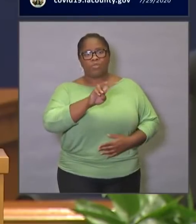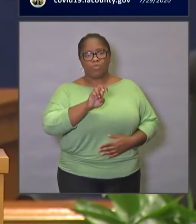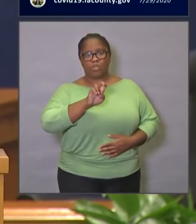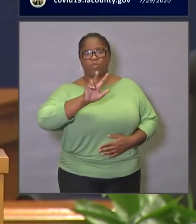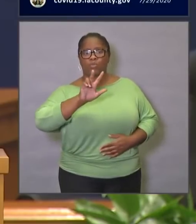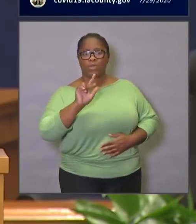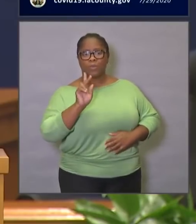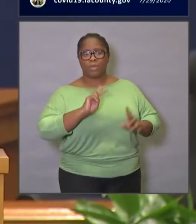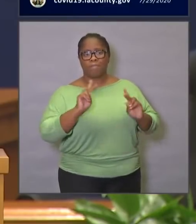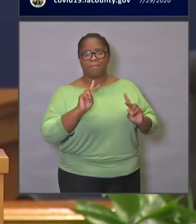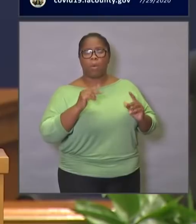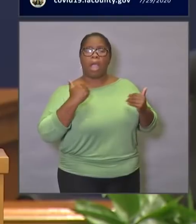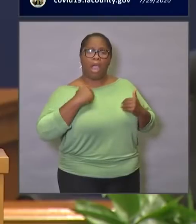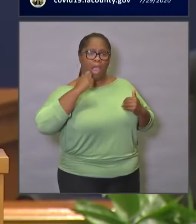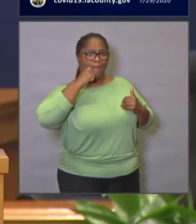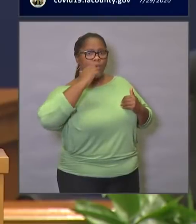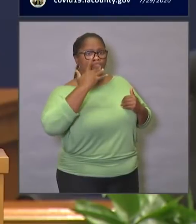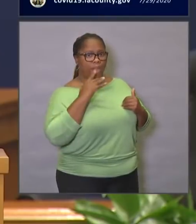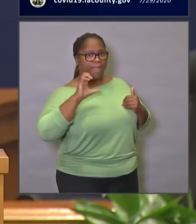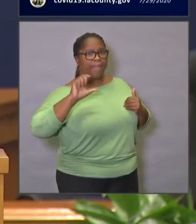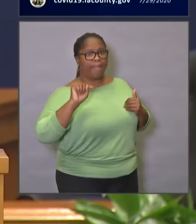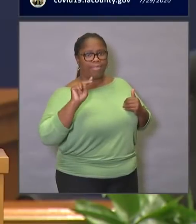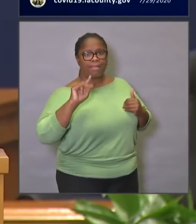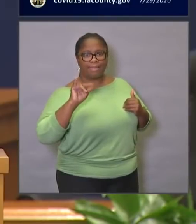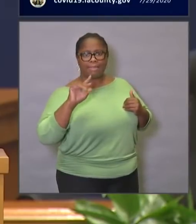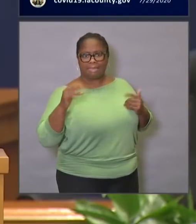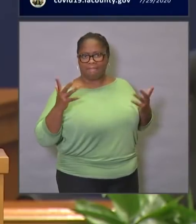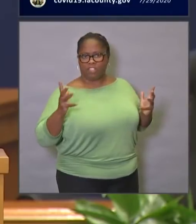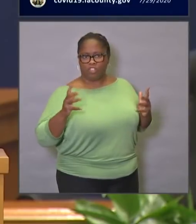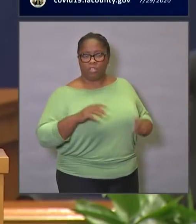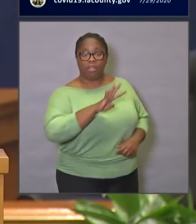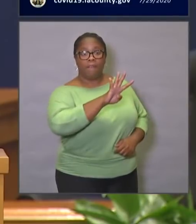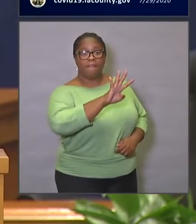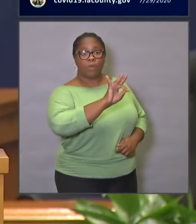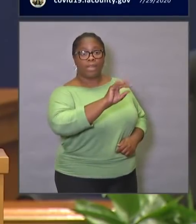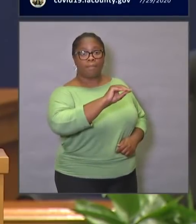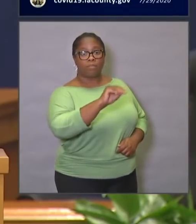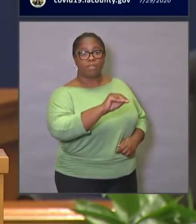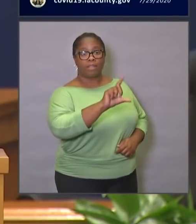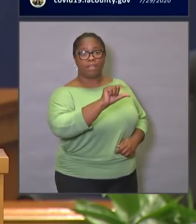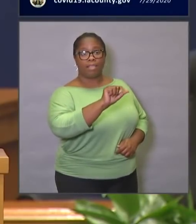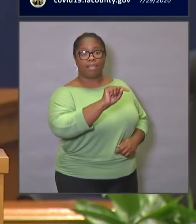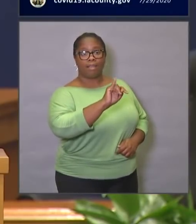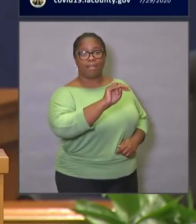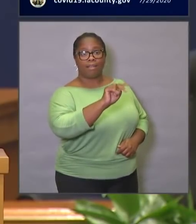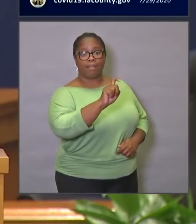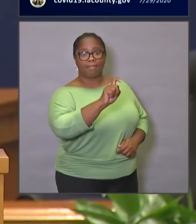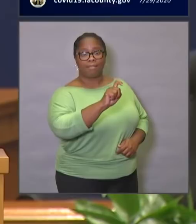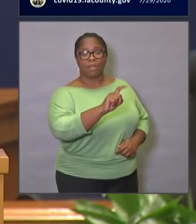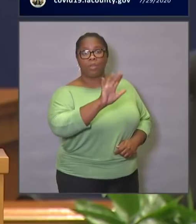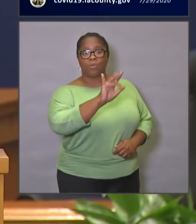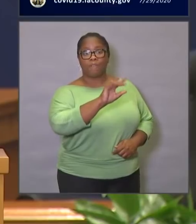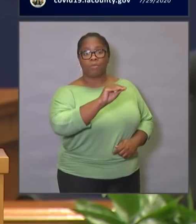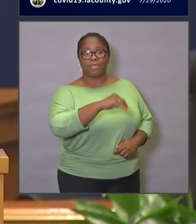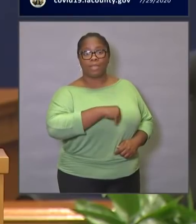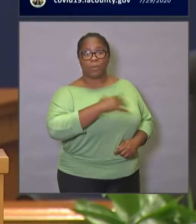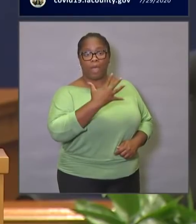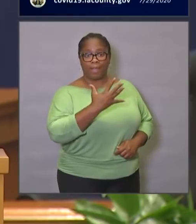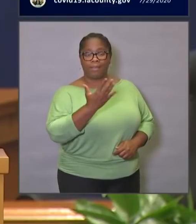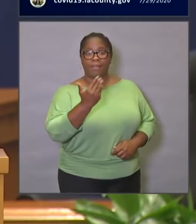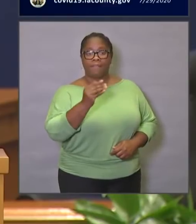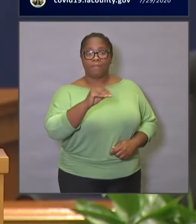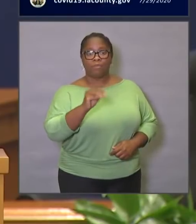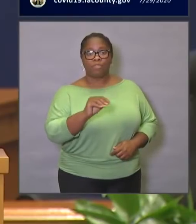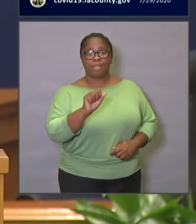race ethnicity has been identified, 48% are Latinx, 25% are white, 15%